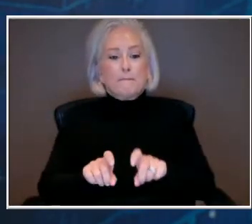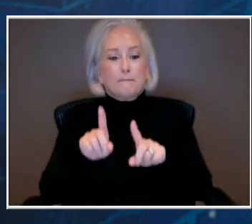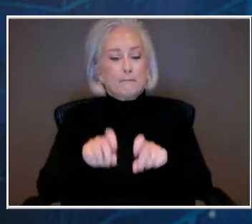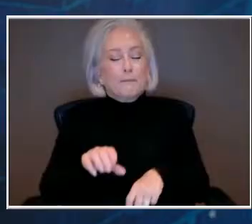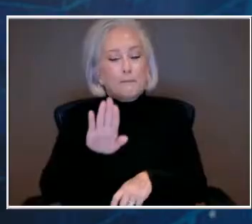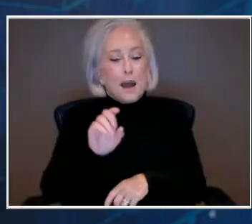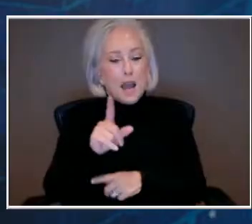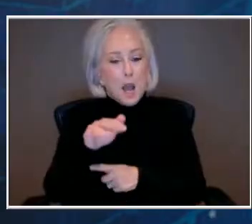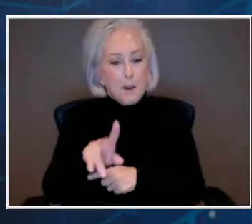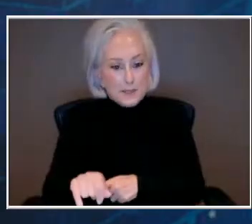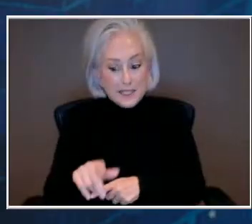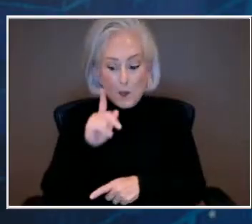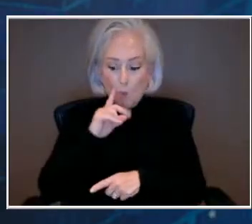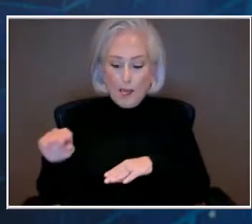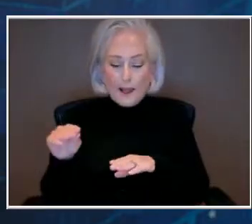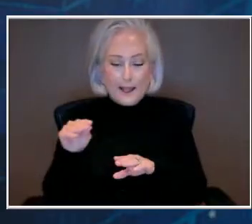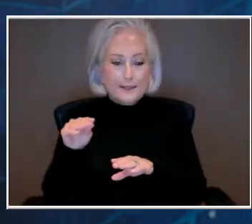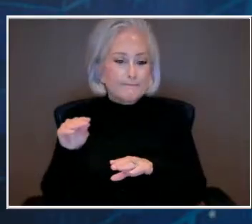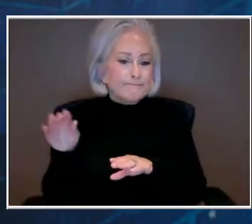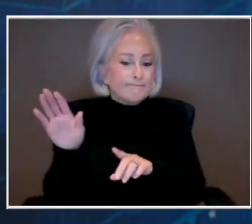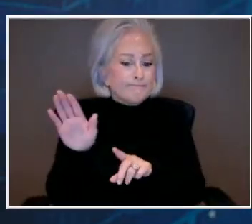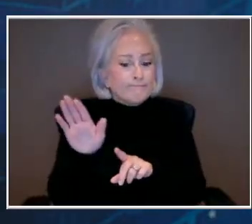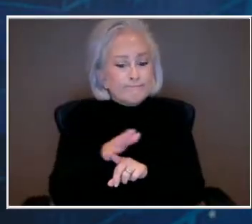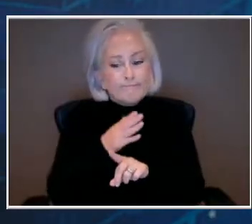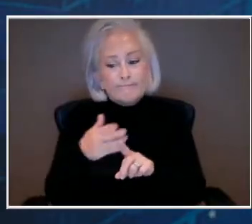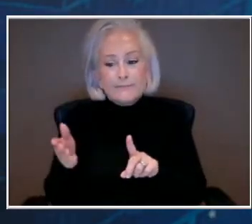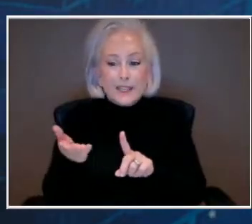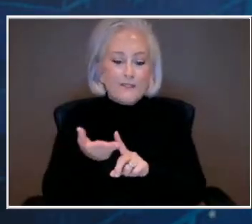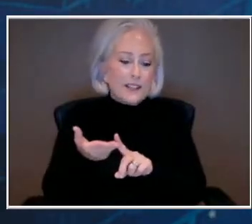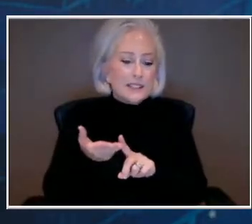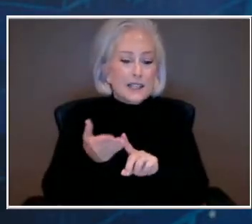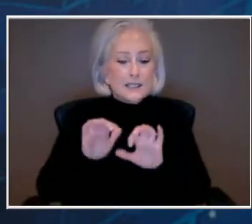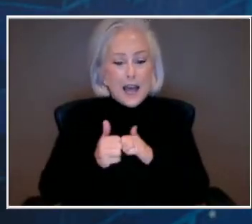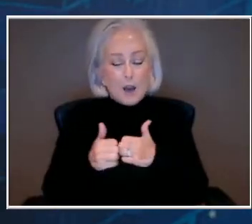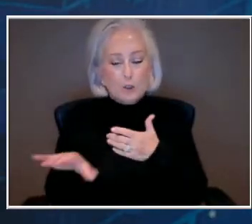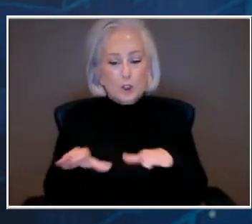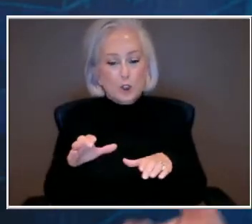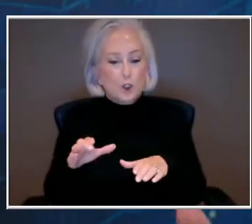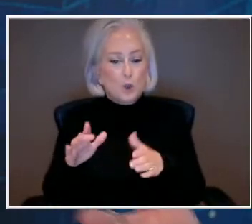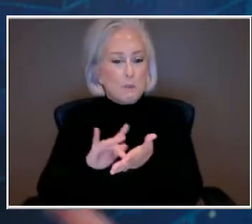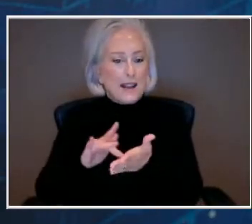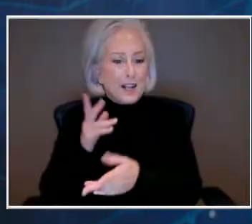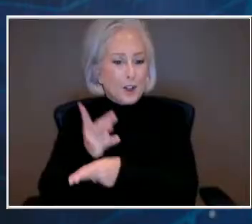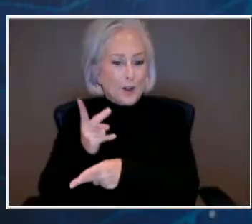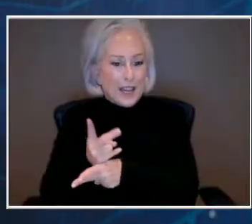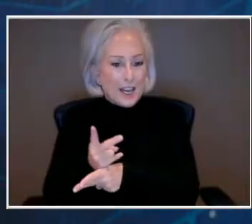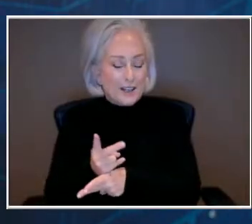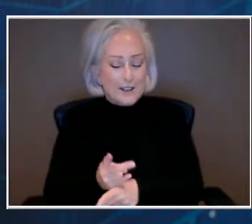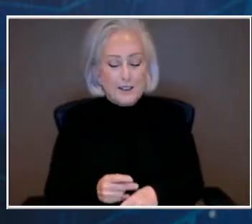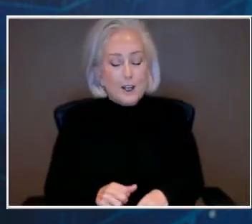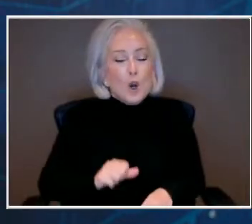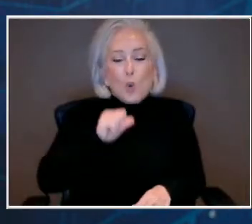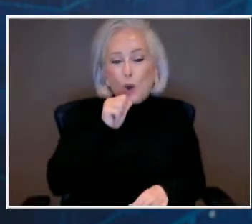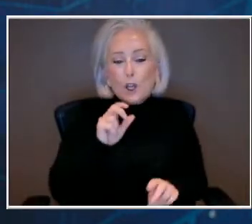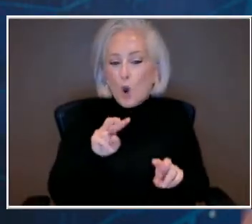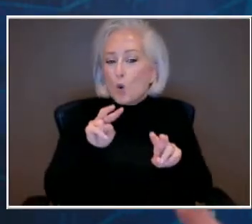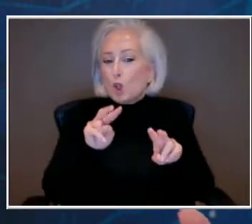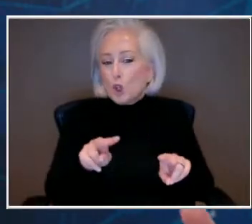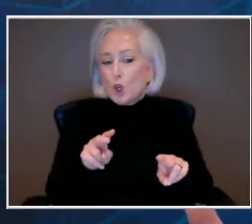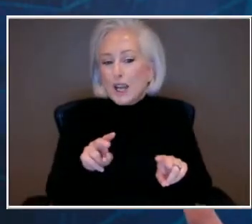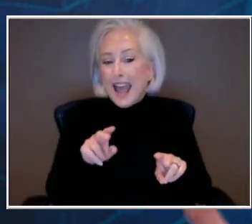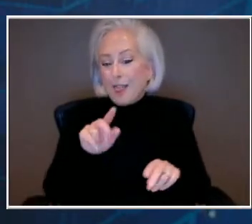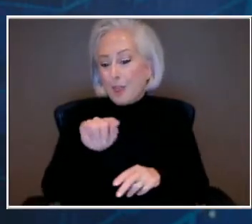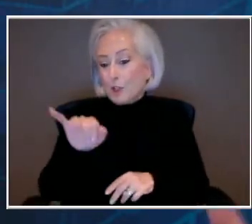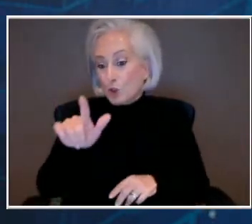we provide medical care or decision making for our patients? And at KU, we actually don't look at the tool until after we've read the mammogram, because as we're